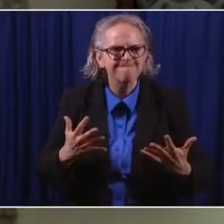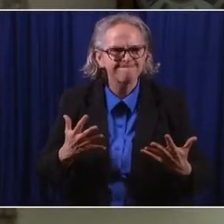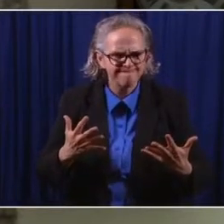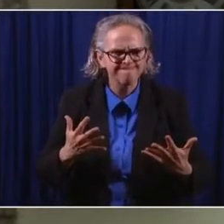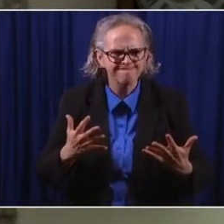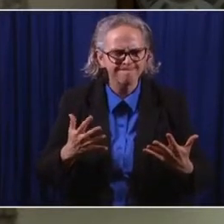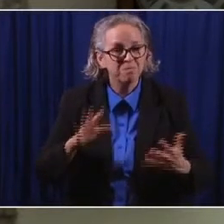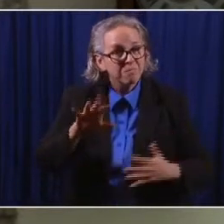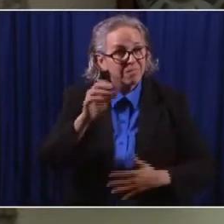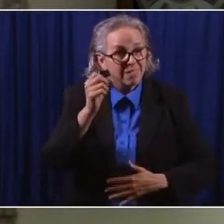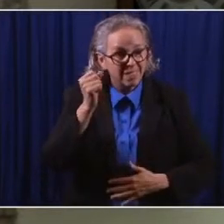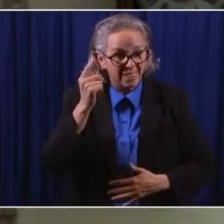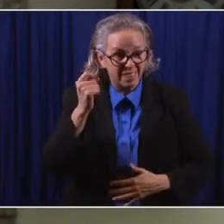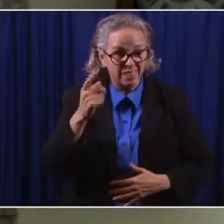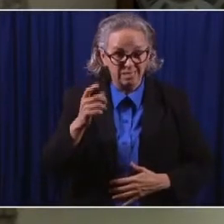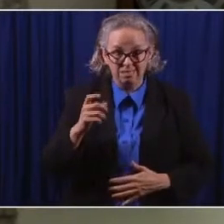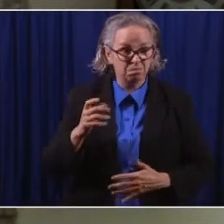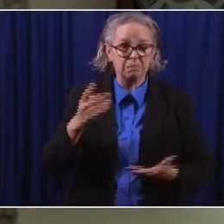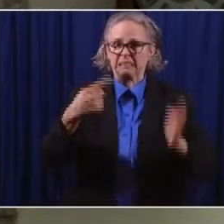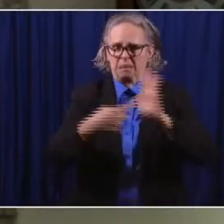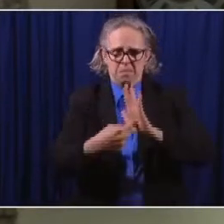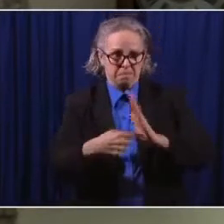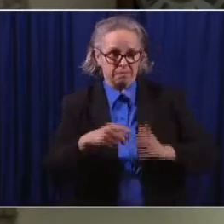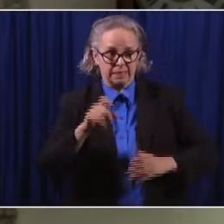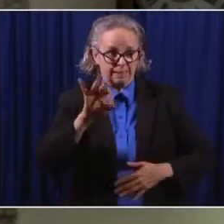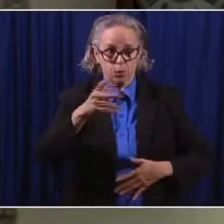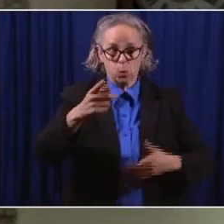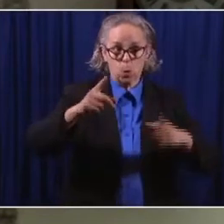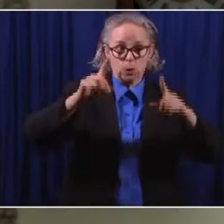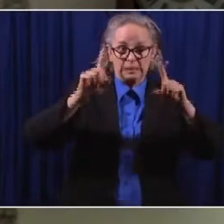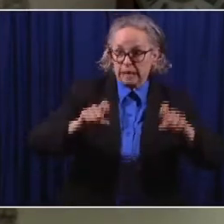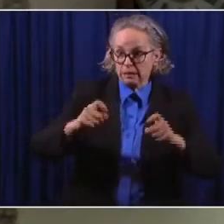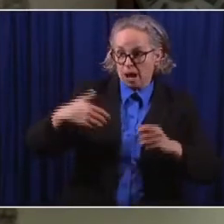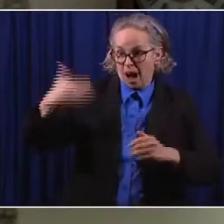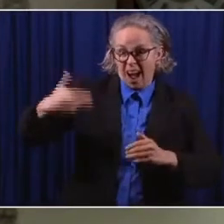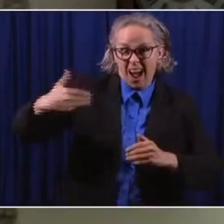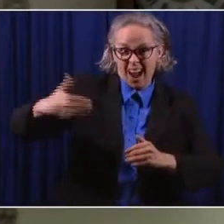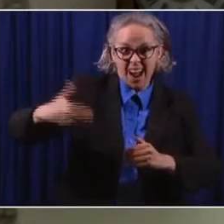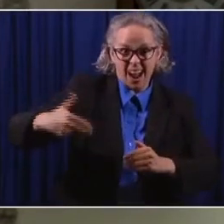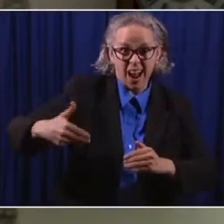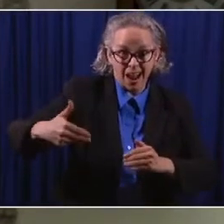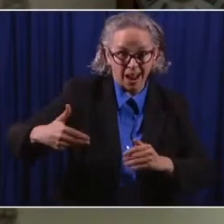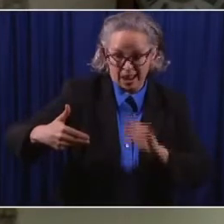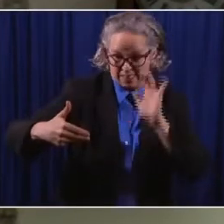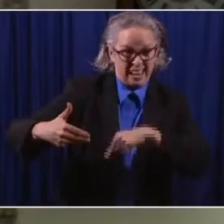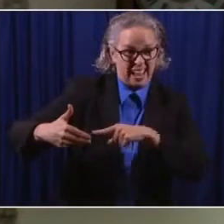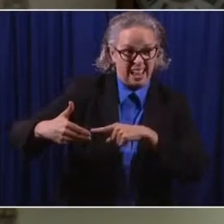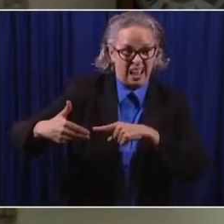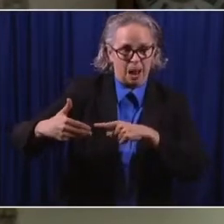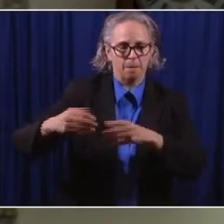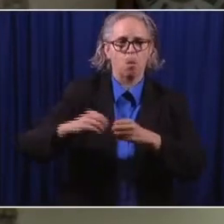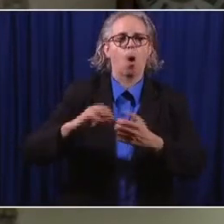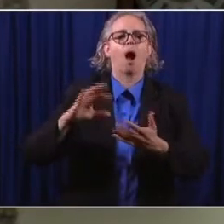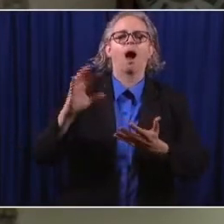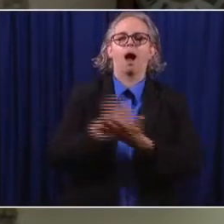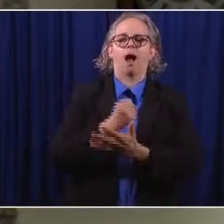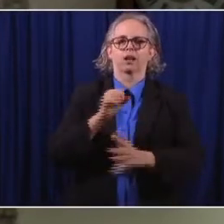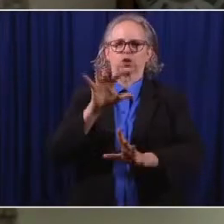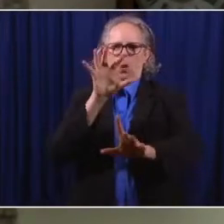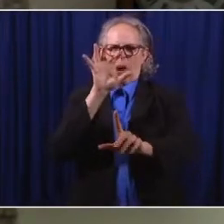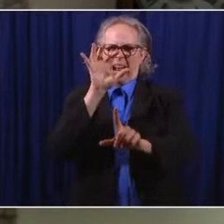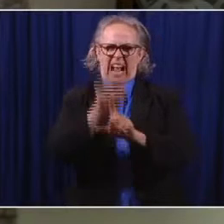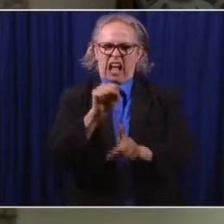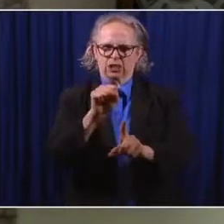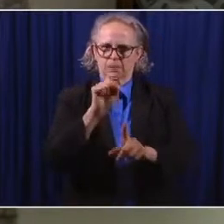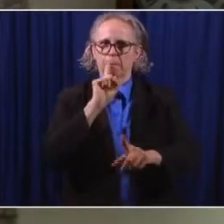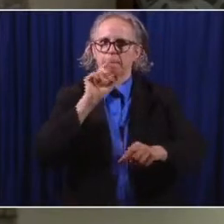more frequently, you can do a better job at hitting when that person is contagious. I mean, that's the ultimate goal